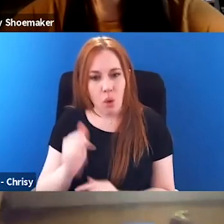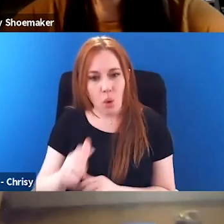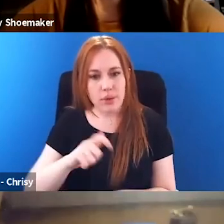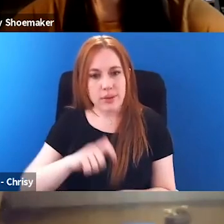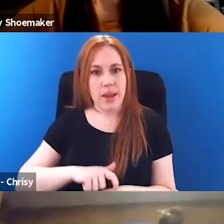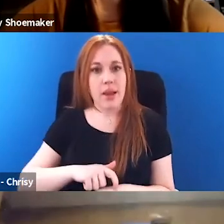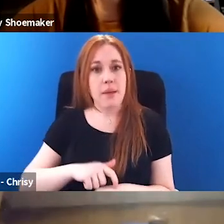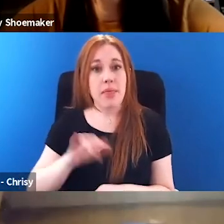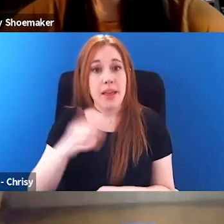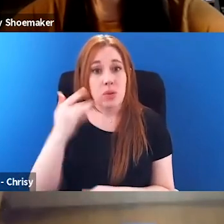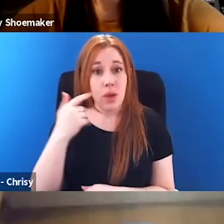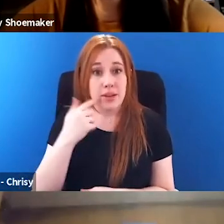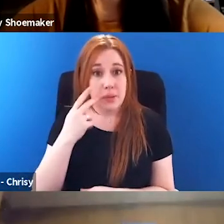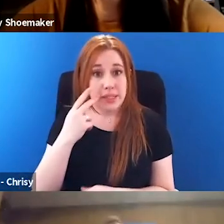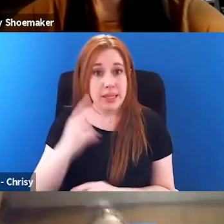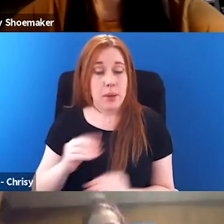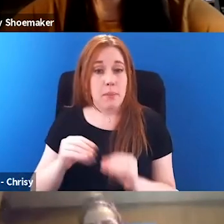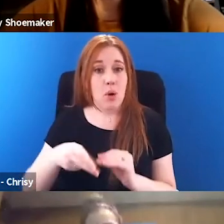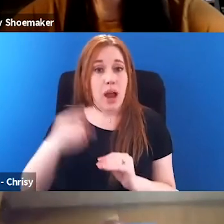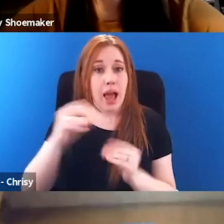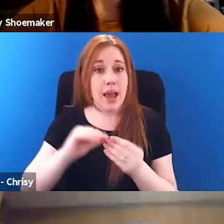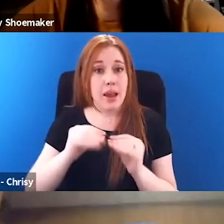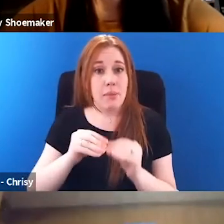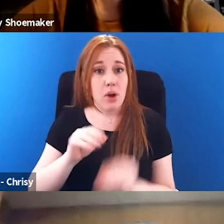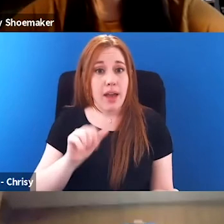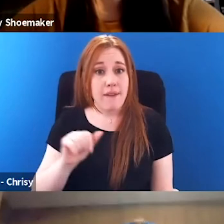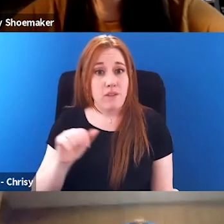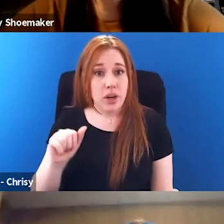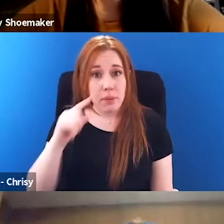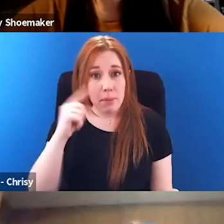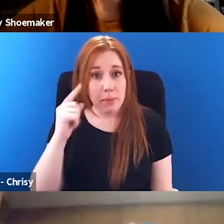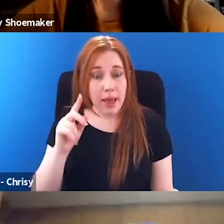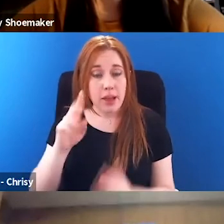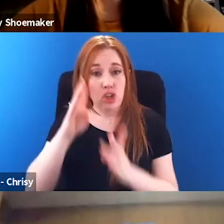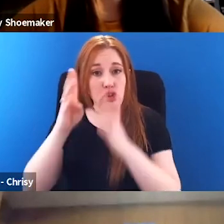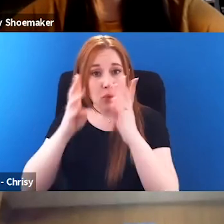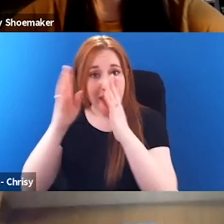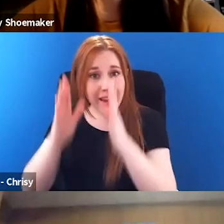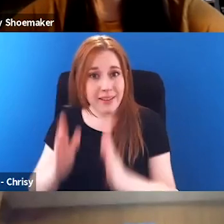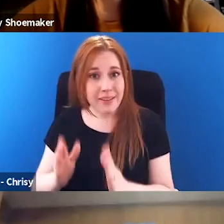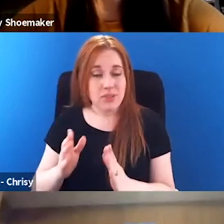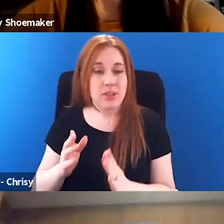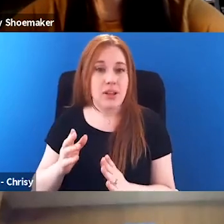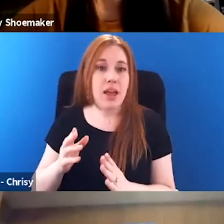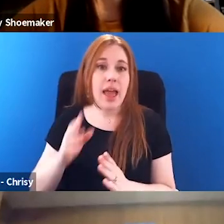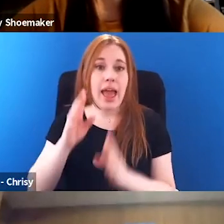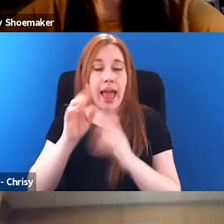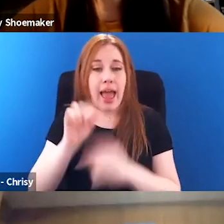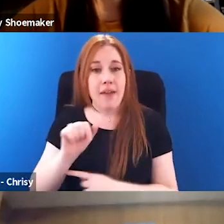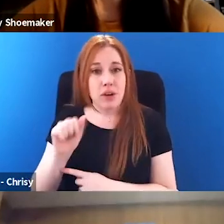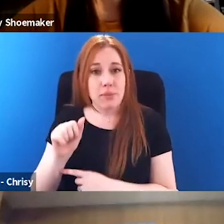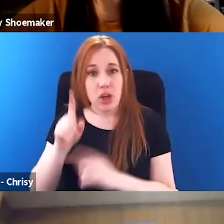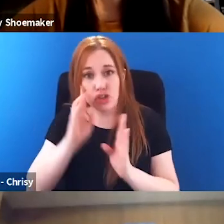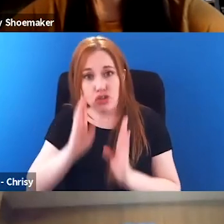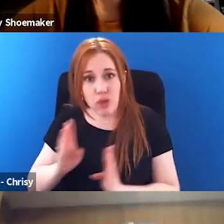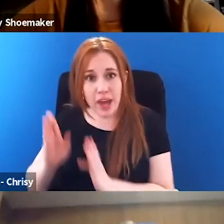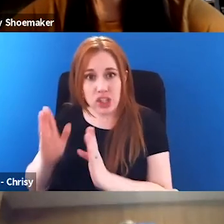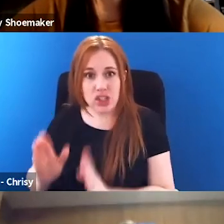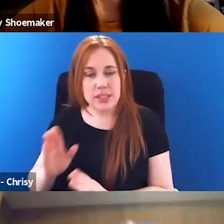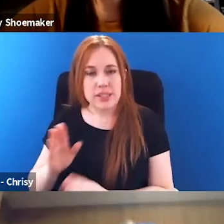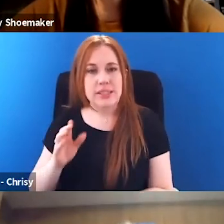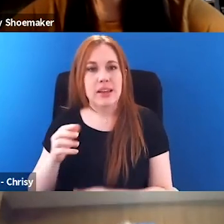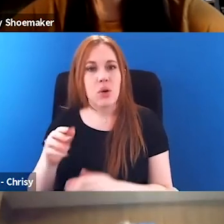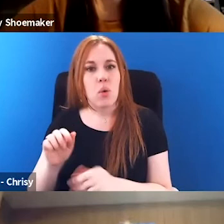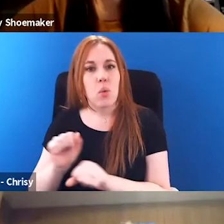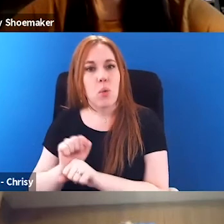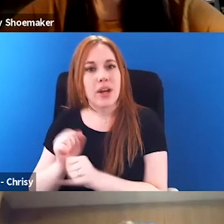why you see a higher number of African-American creatives, African-American strategists on their own as 1099s